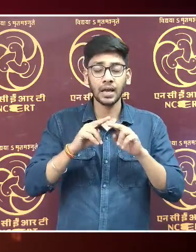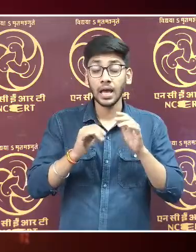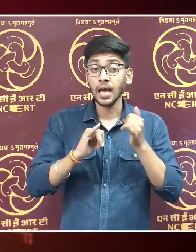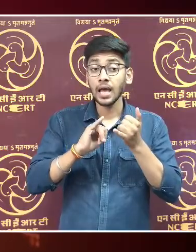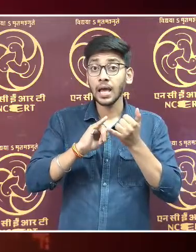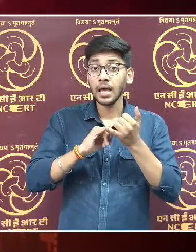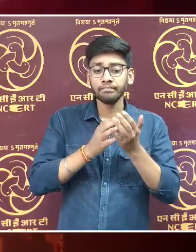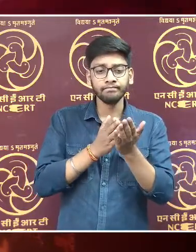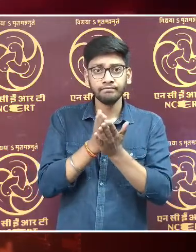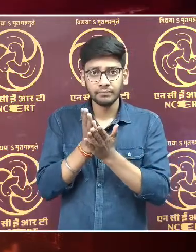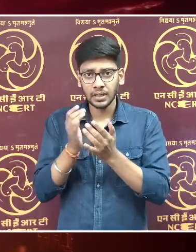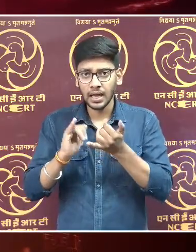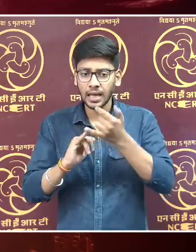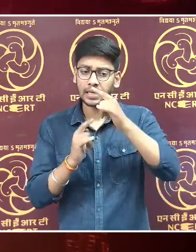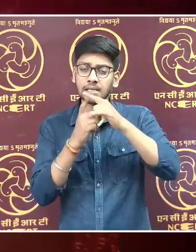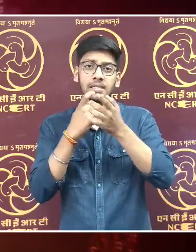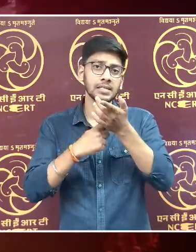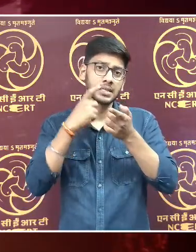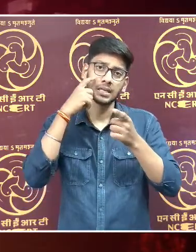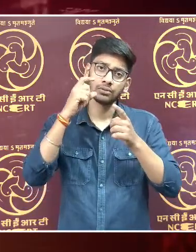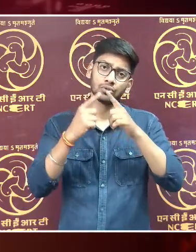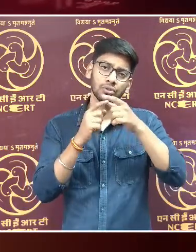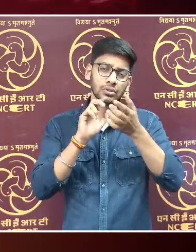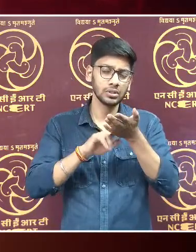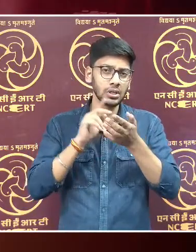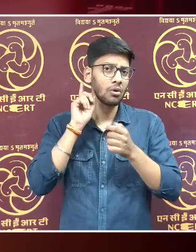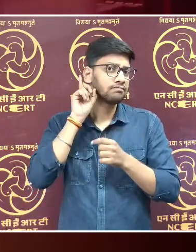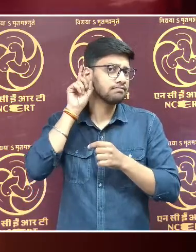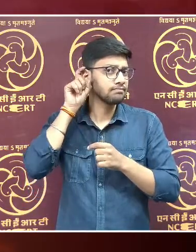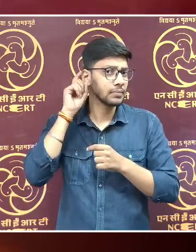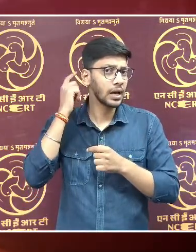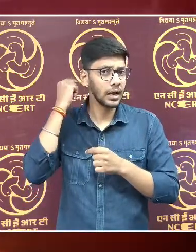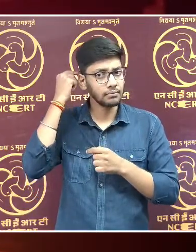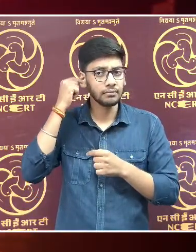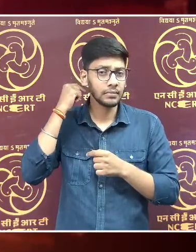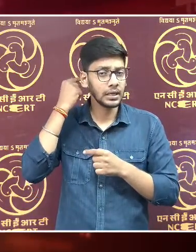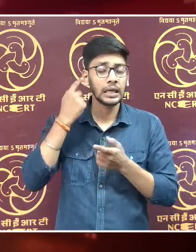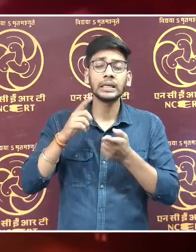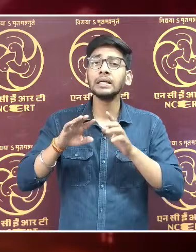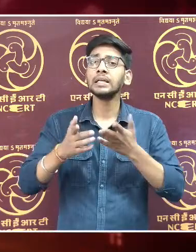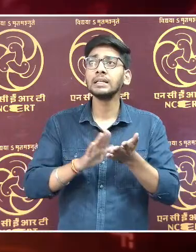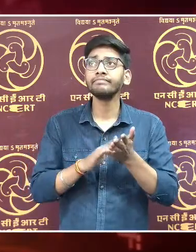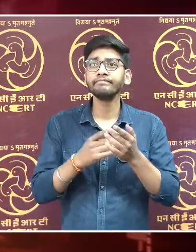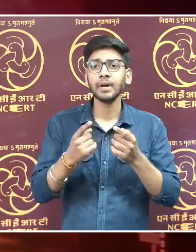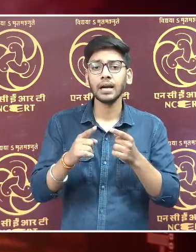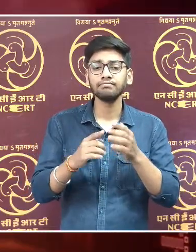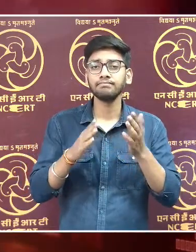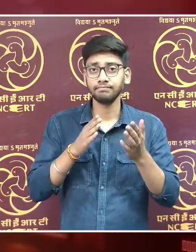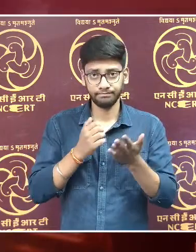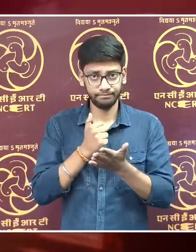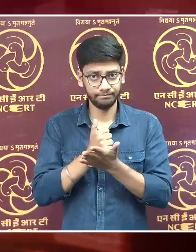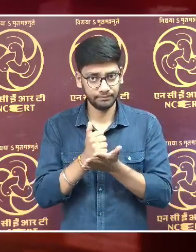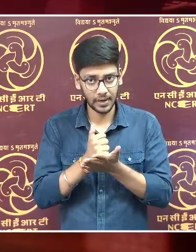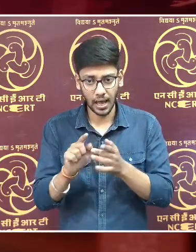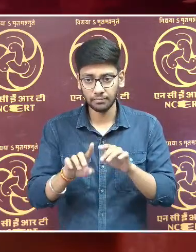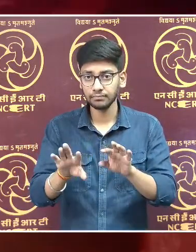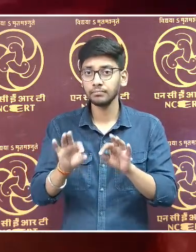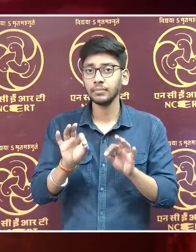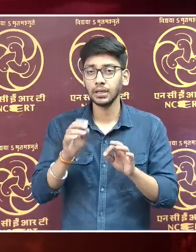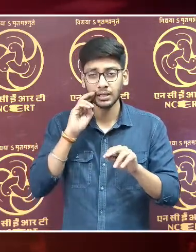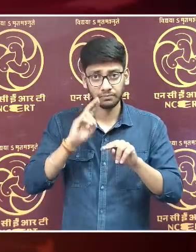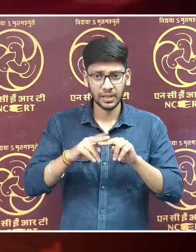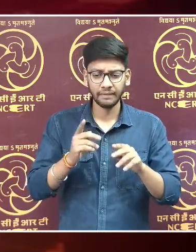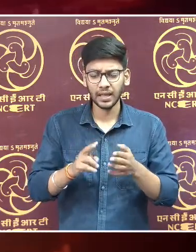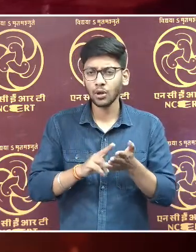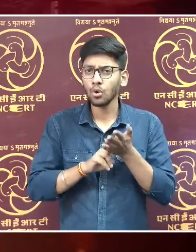anomalies, or I told you, like by seeing the structure of the ear, we can try to identify. So this is a normal ear. If you